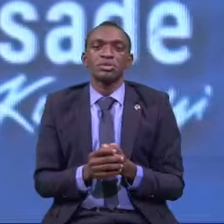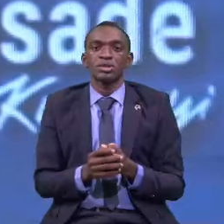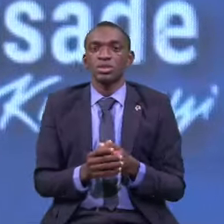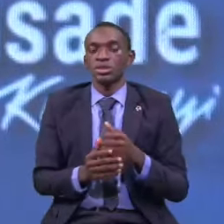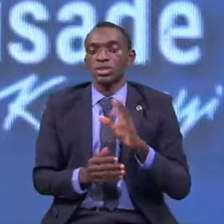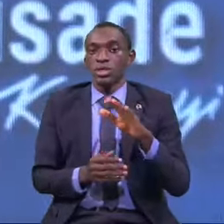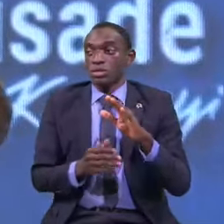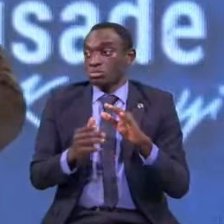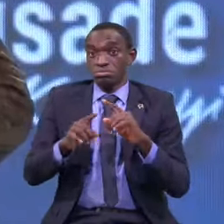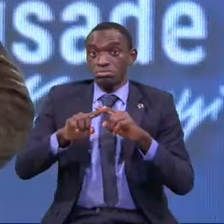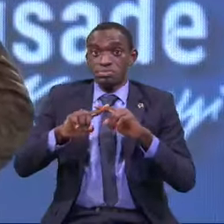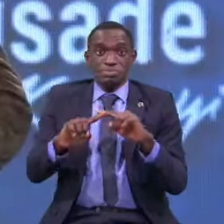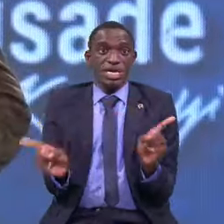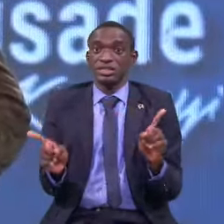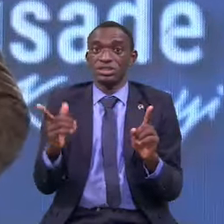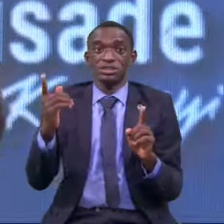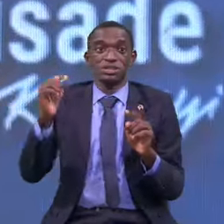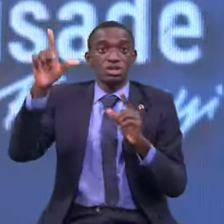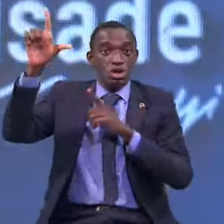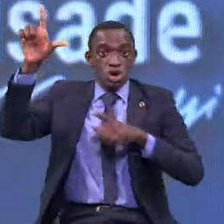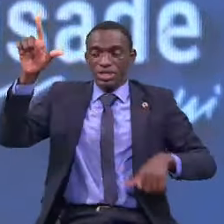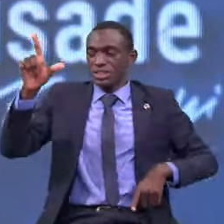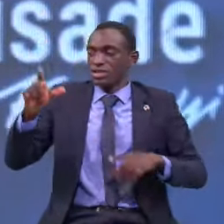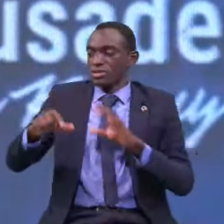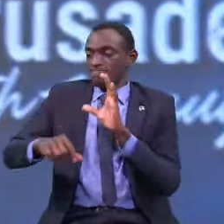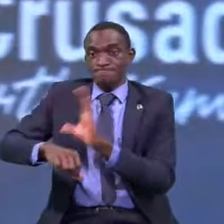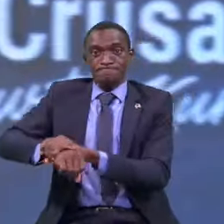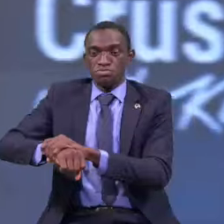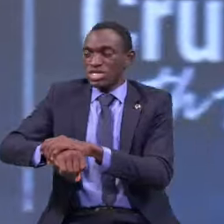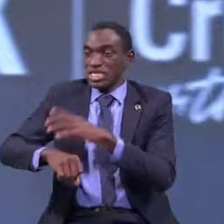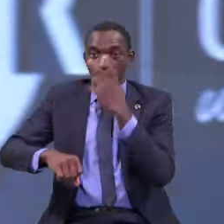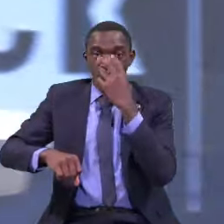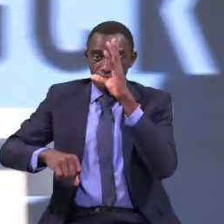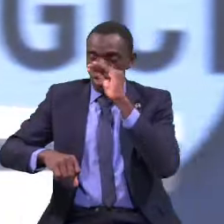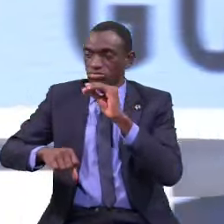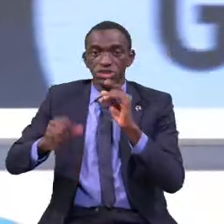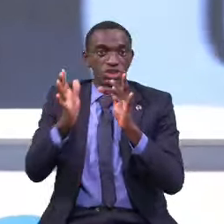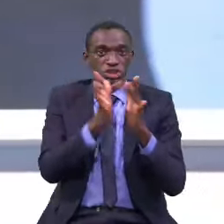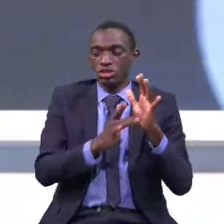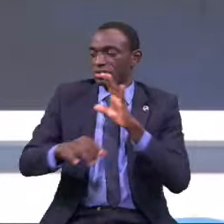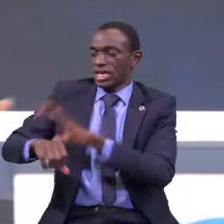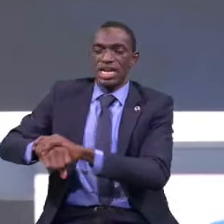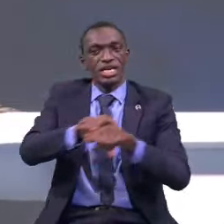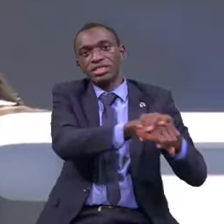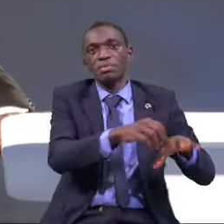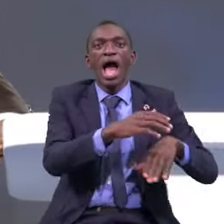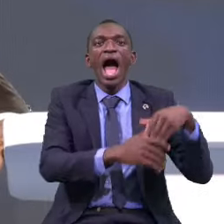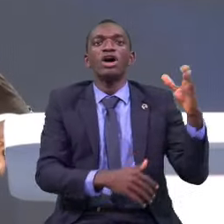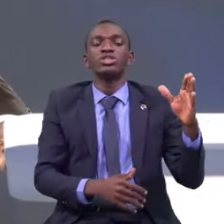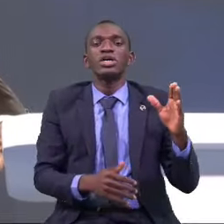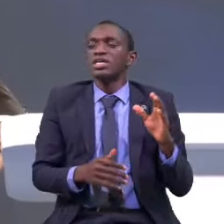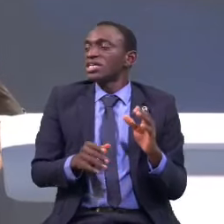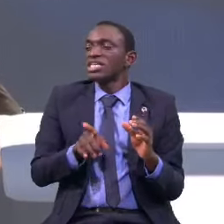And the Lord led him out. It was the Savior's touch he